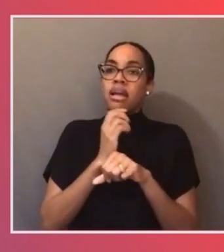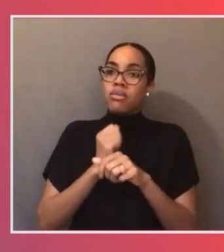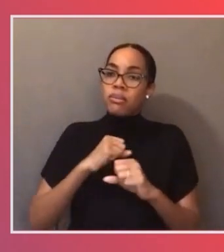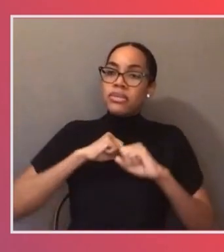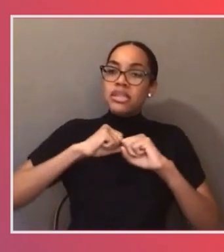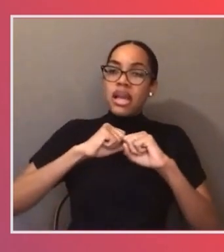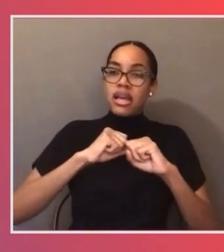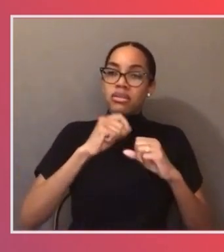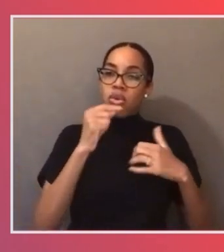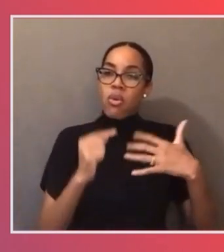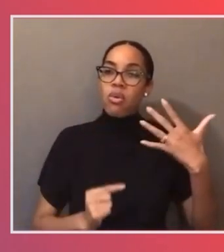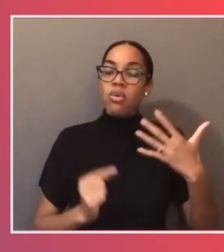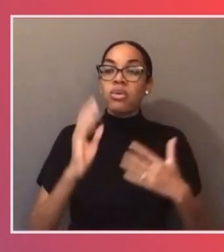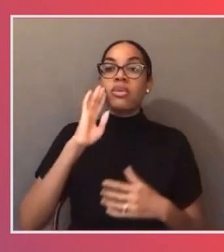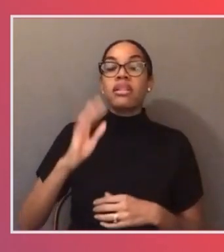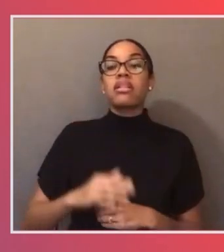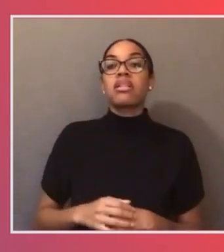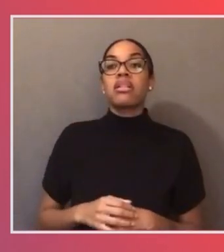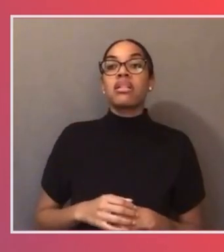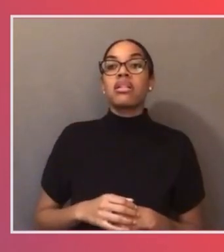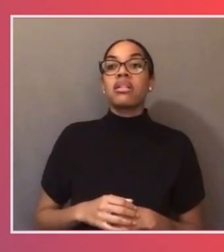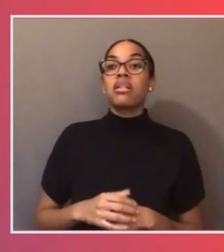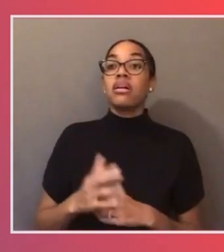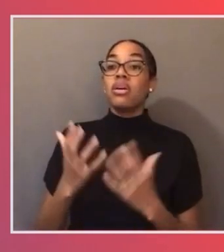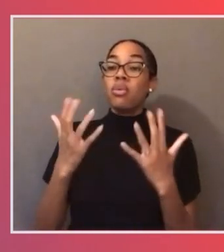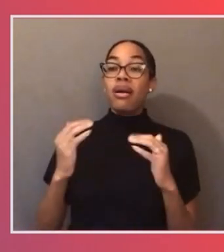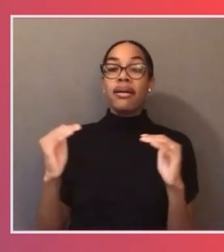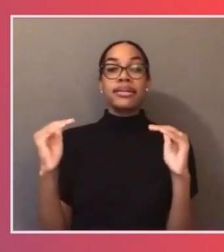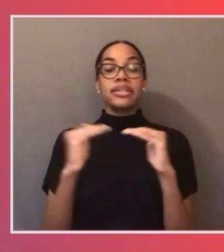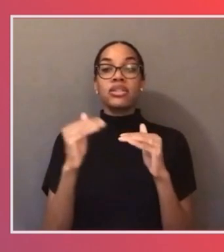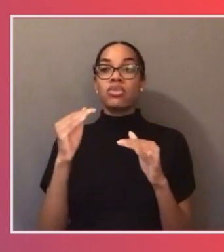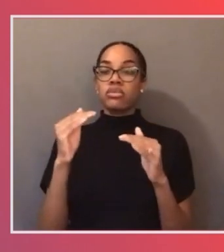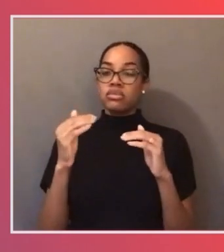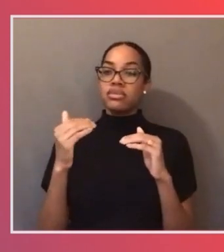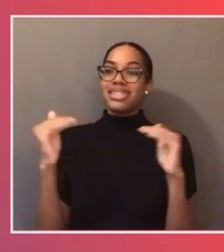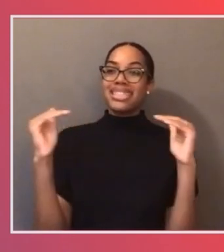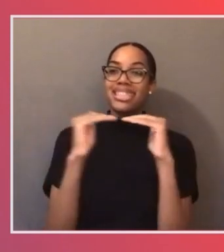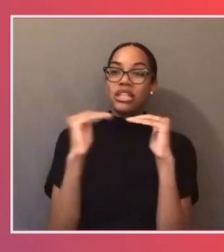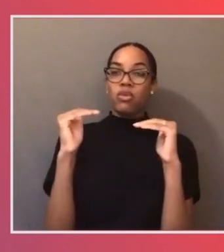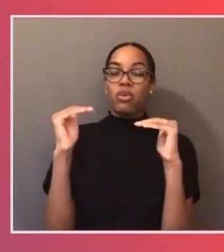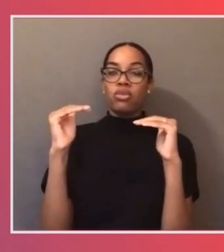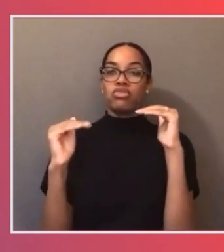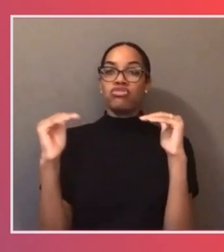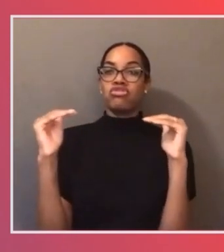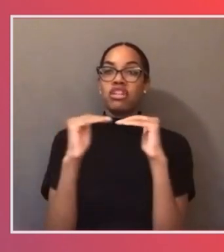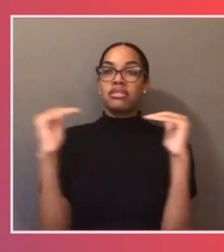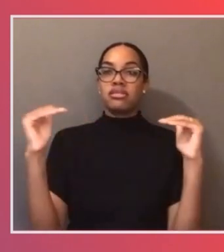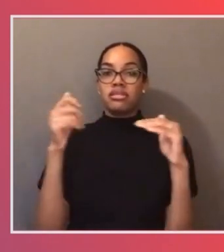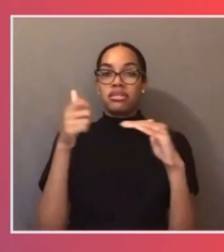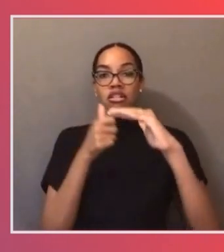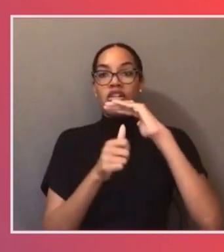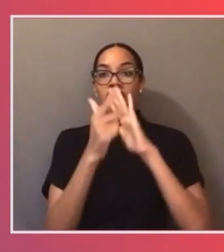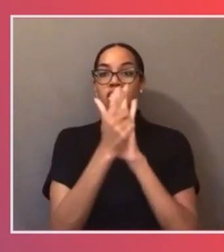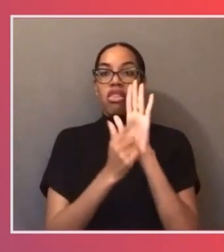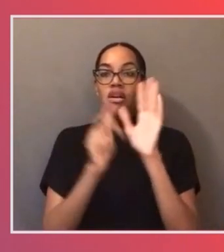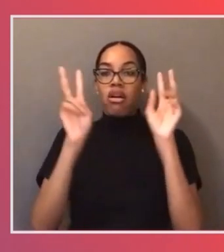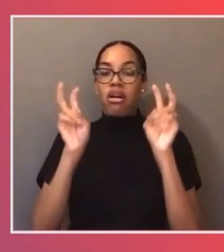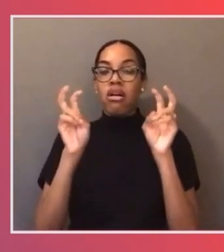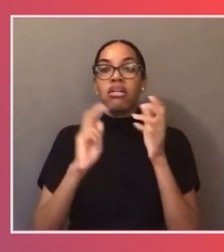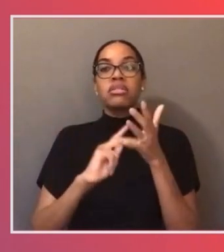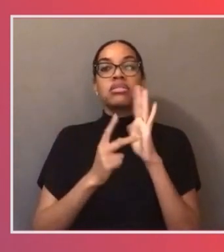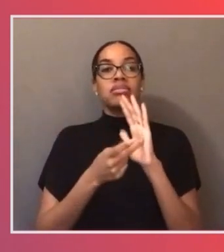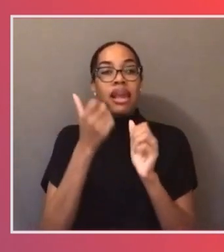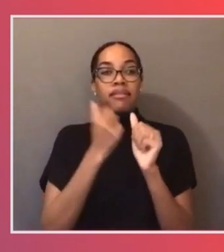justice under law, knowing that that is, I think, the true sign of patriotism, Captain America, which is, you know,